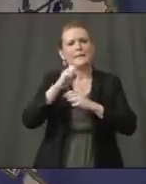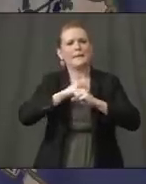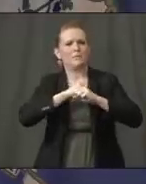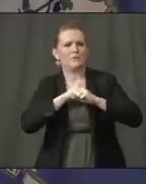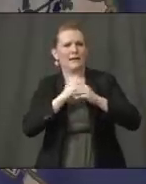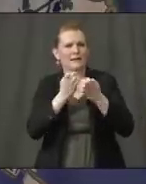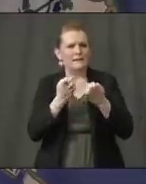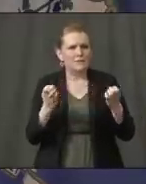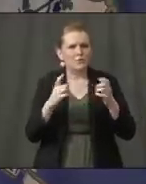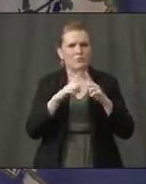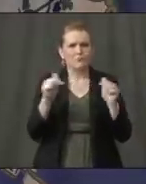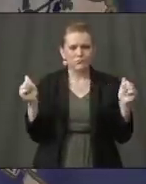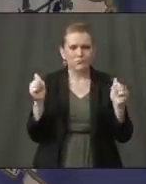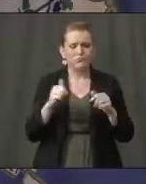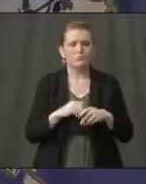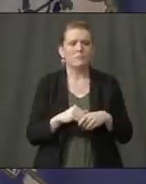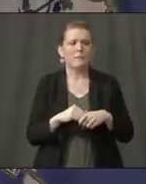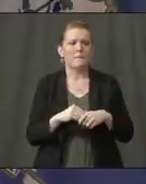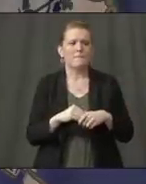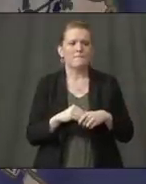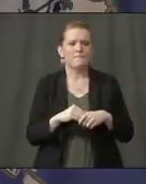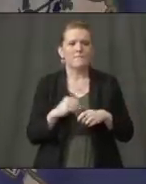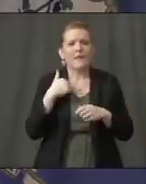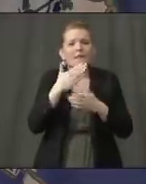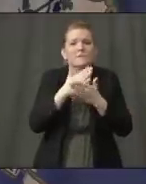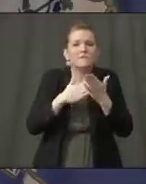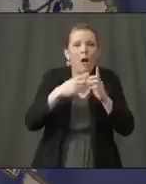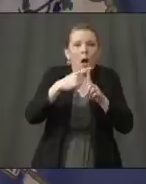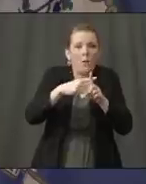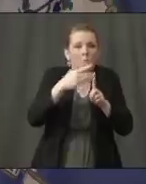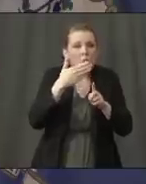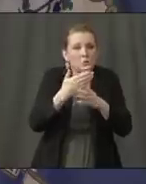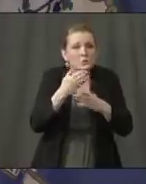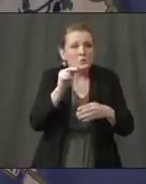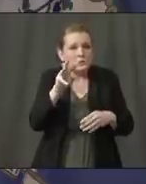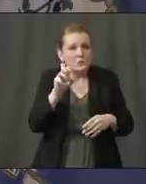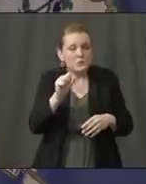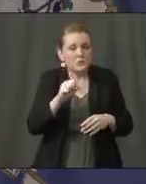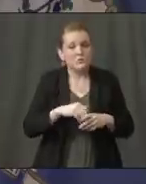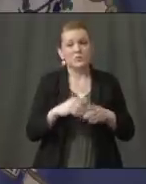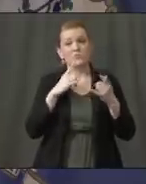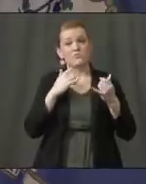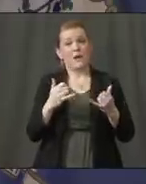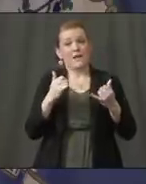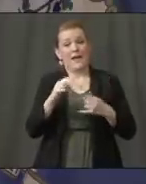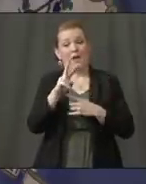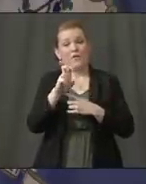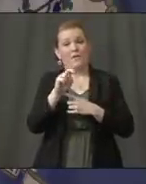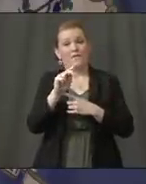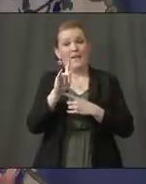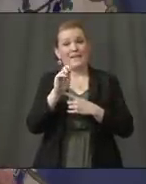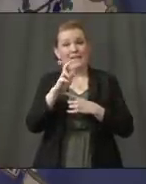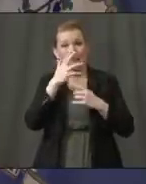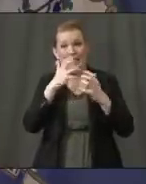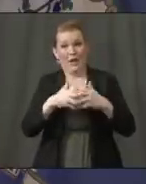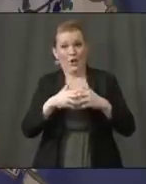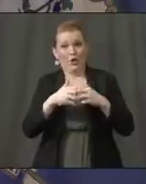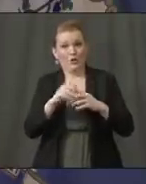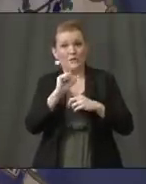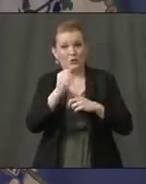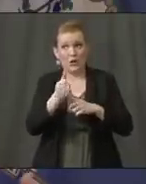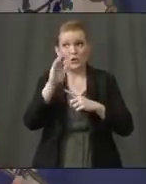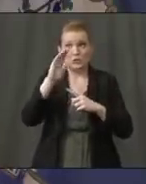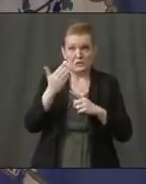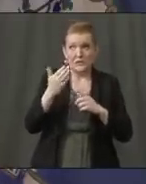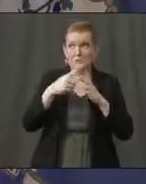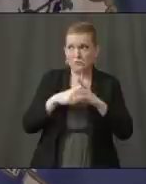I've got some good news. Right now, the ventilator situation seems to be opening up. The feds are getting a